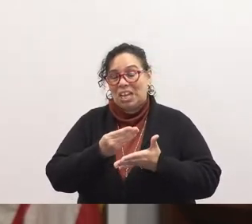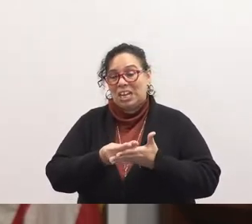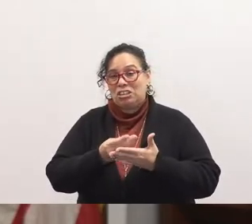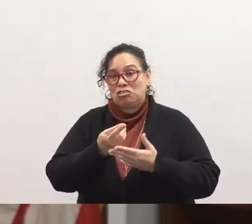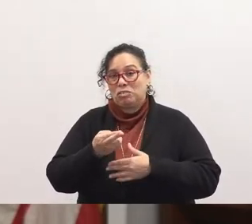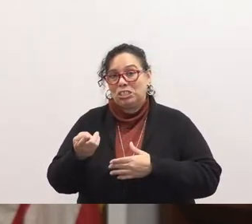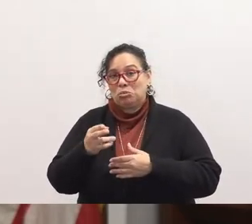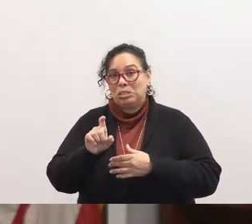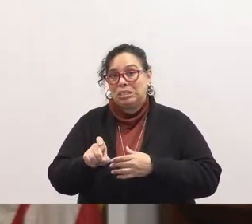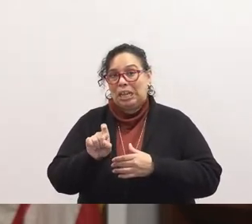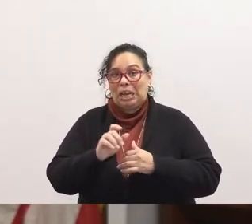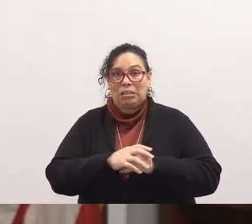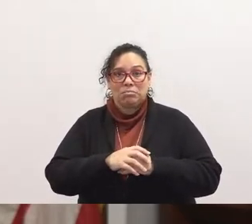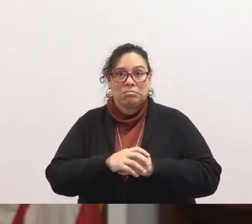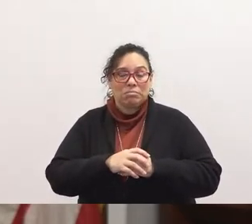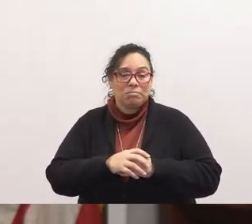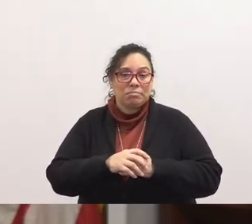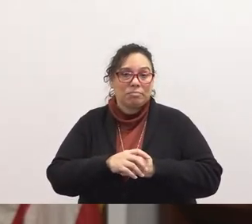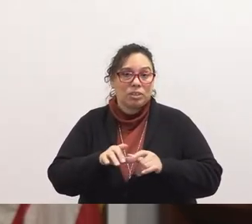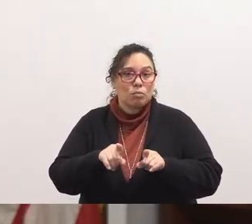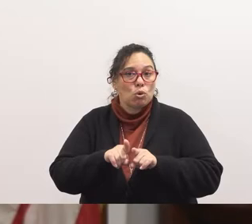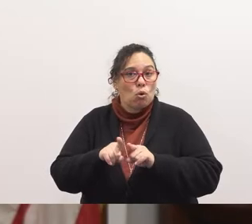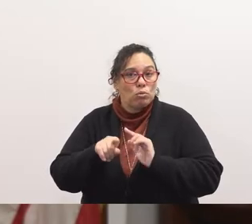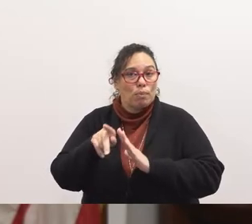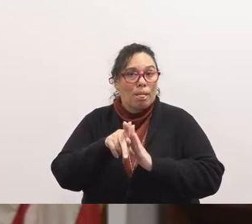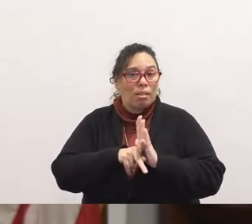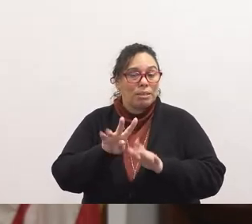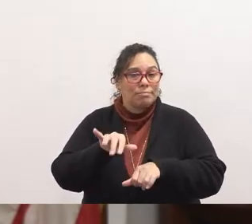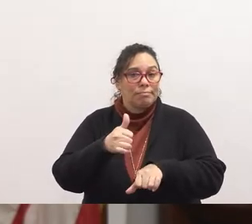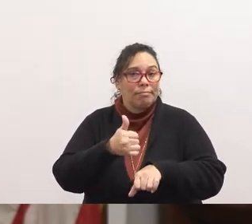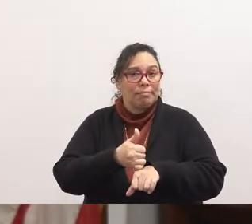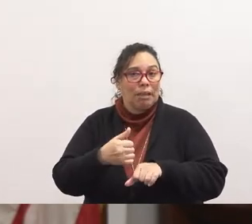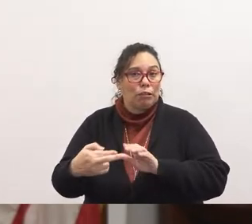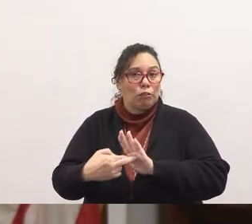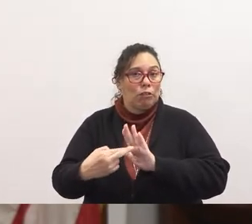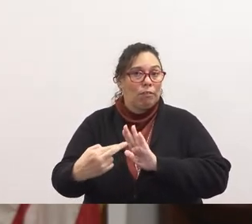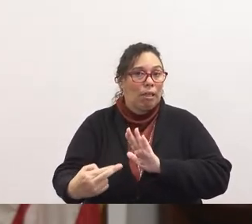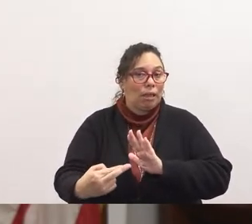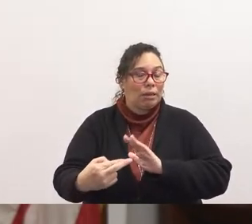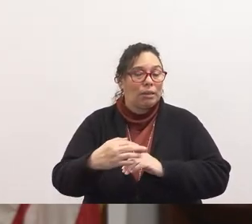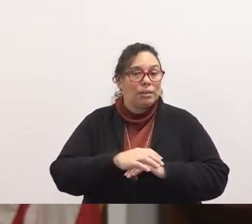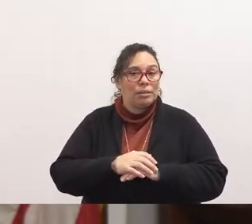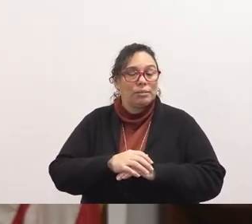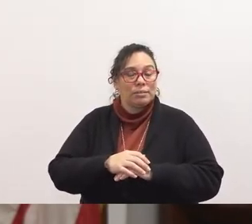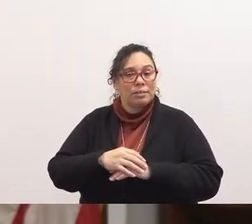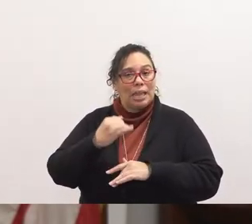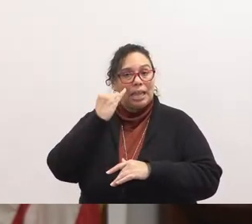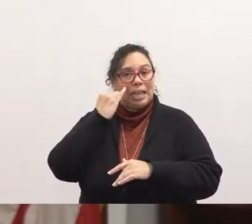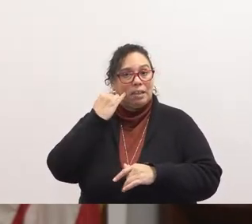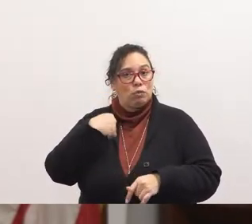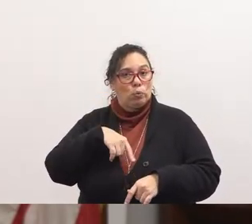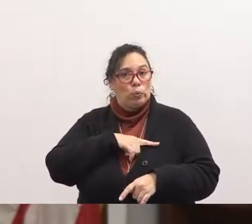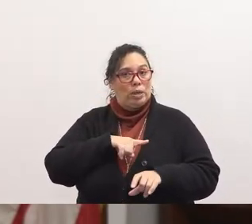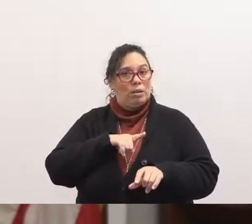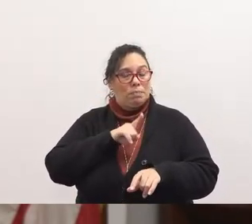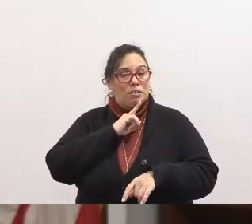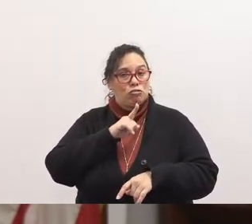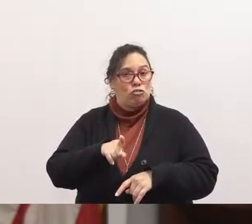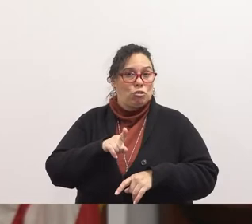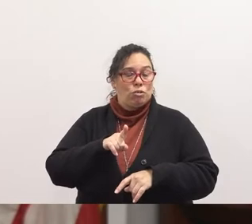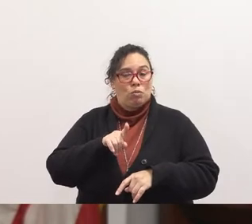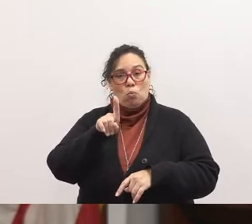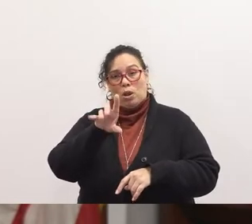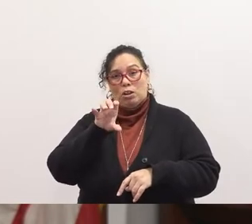that, but also policies that reflect that if we're doubling down on making sure that students are 100% A